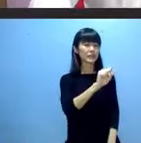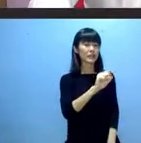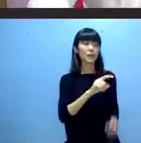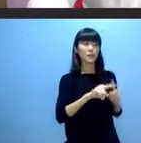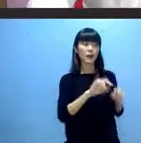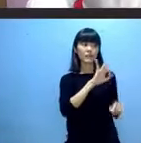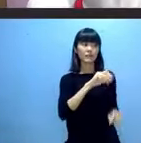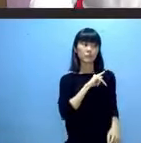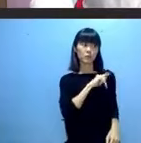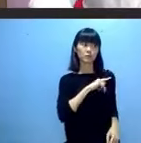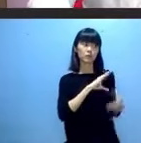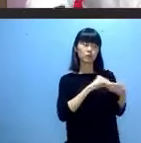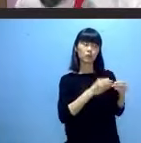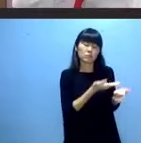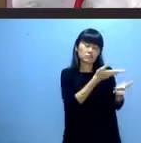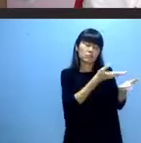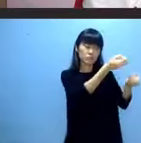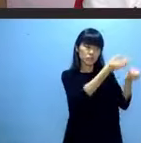free.